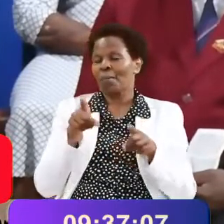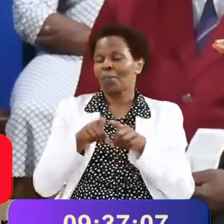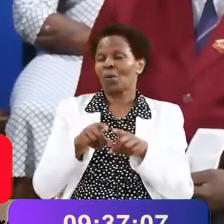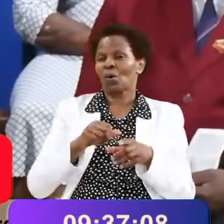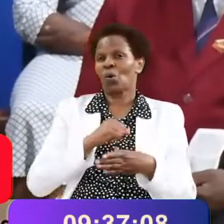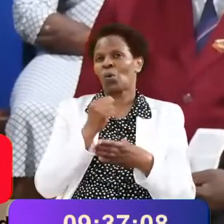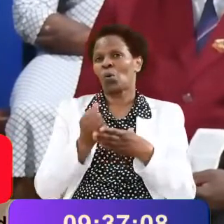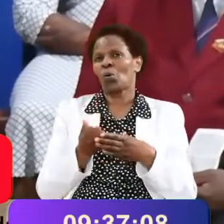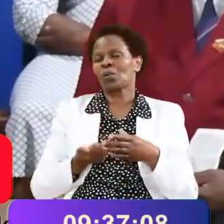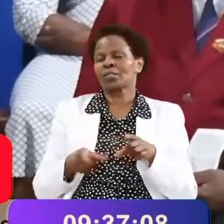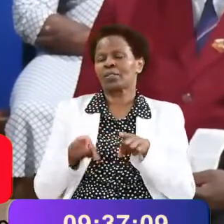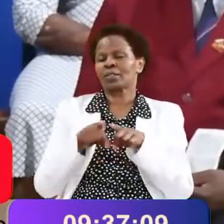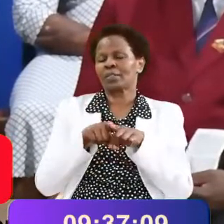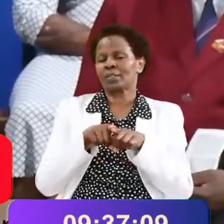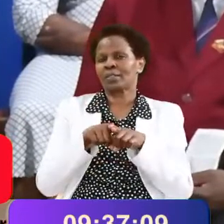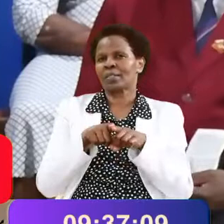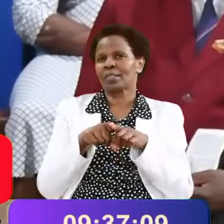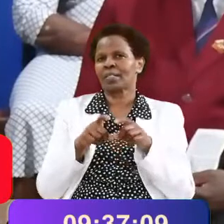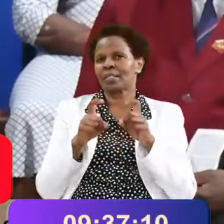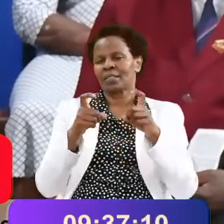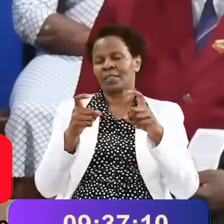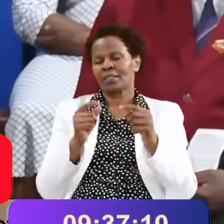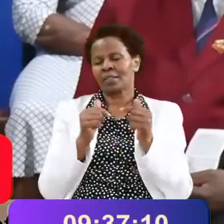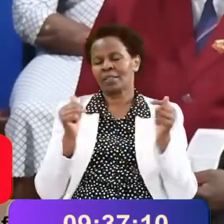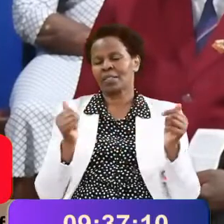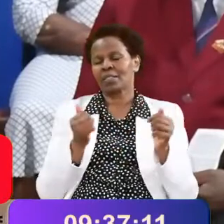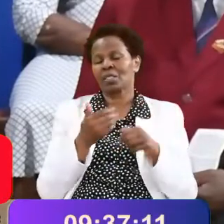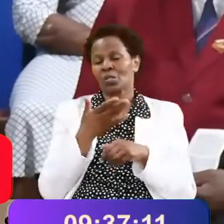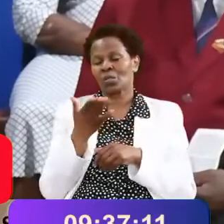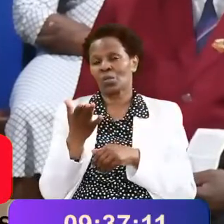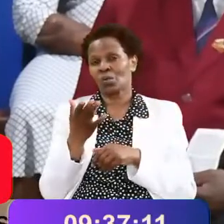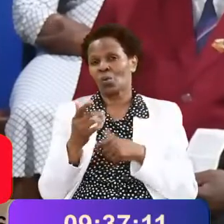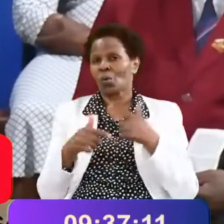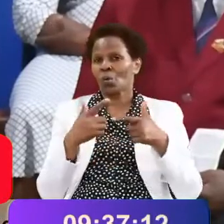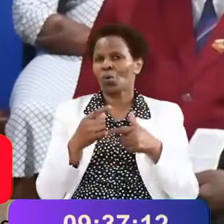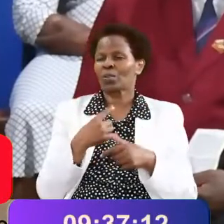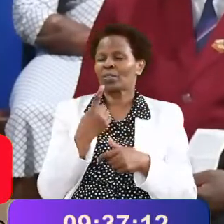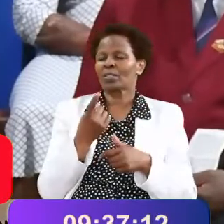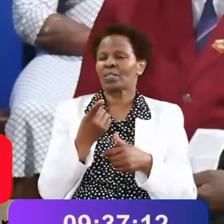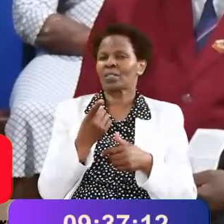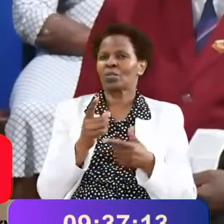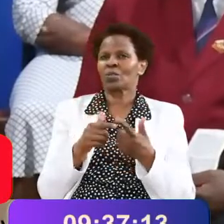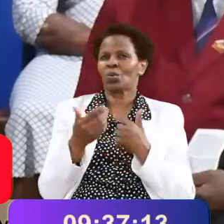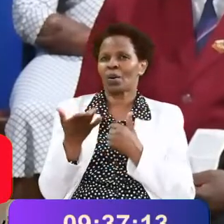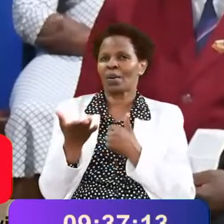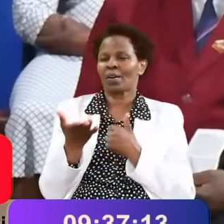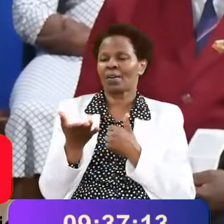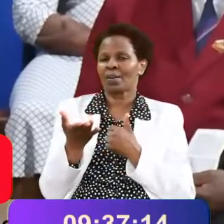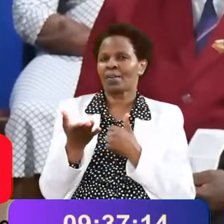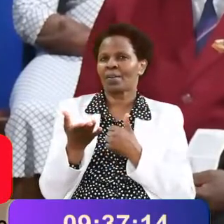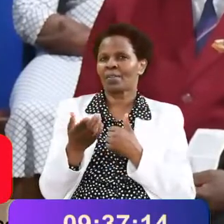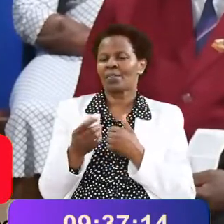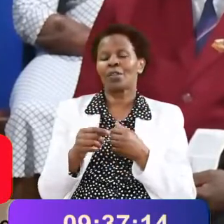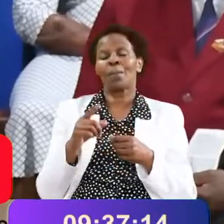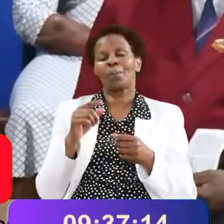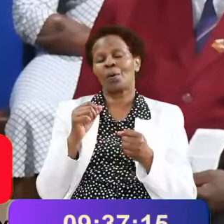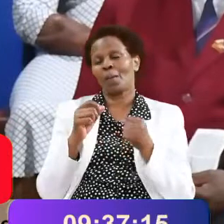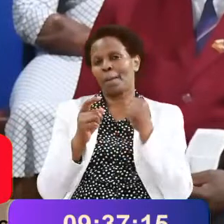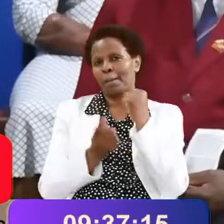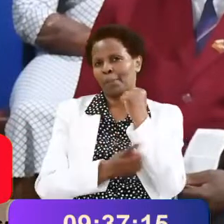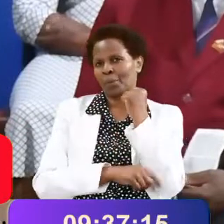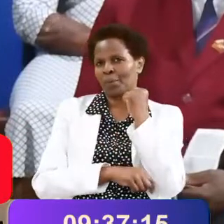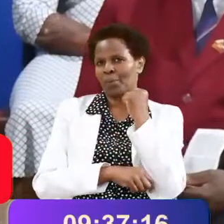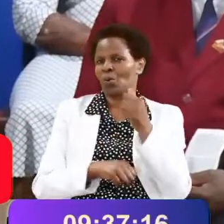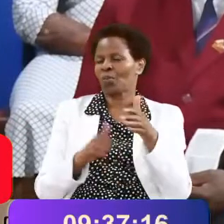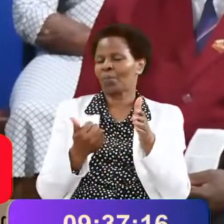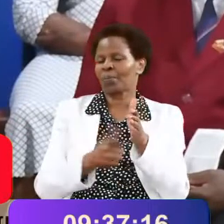sinned against you, go and tell him or her his fault or her fault. So that means it is intentional. And there are people